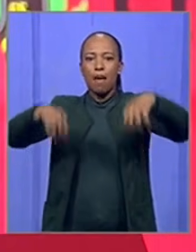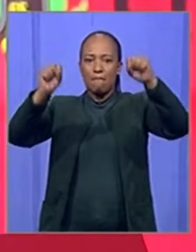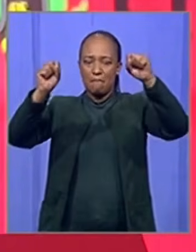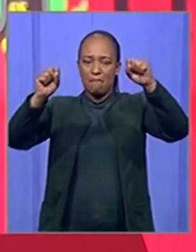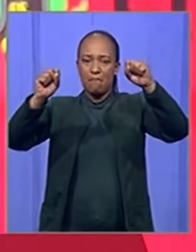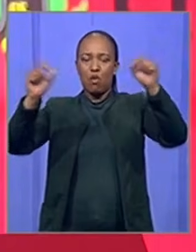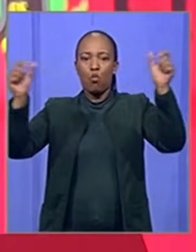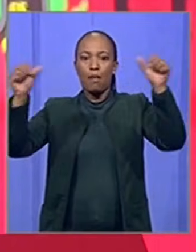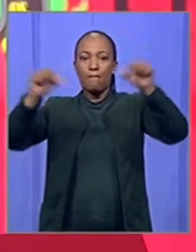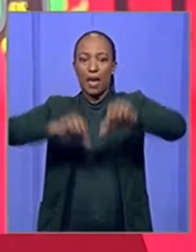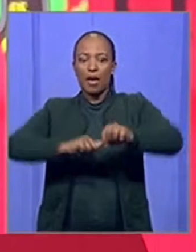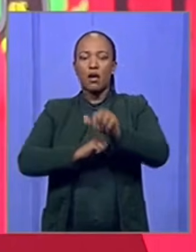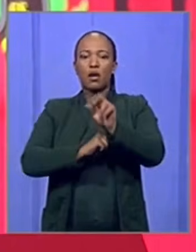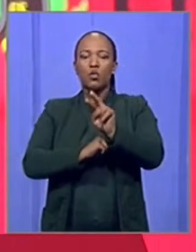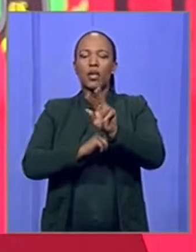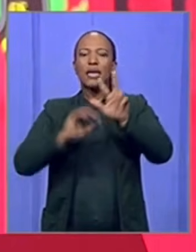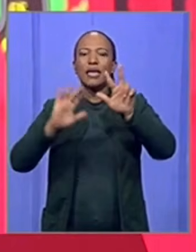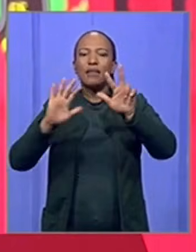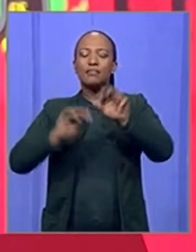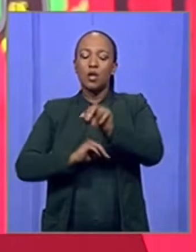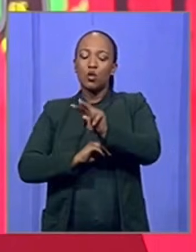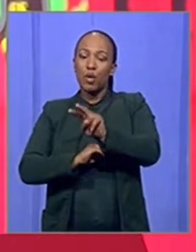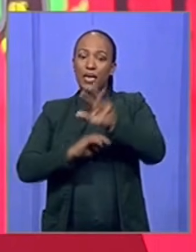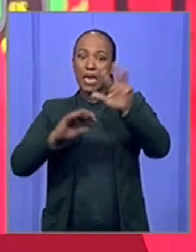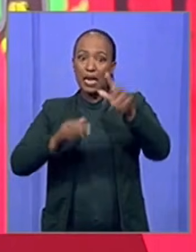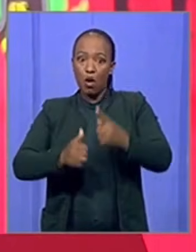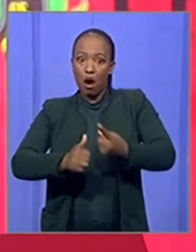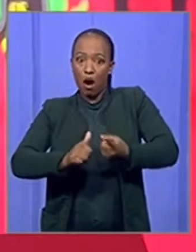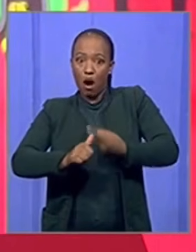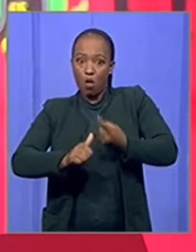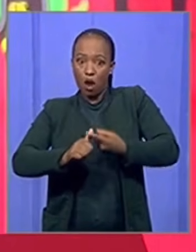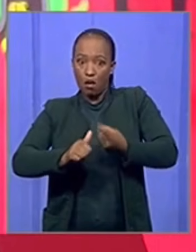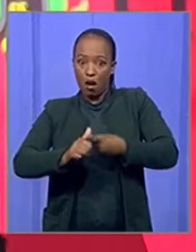29th at 12 midnight when we counting the votes.